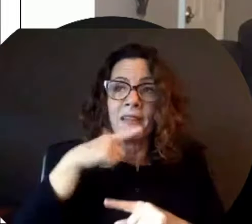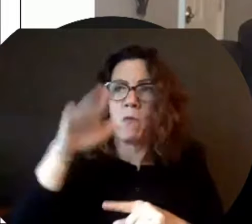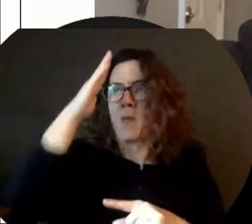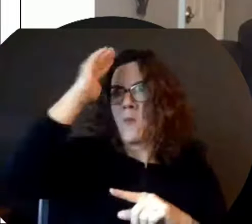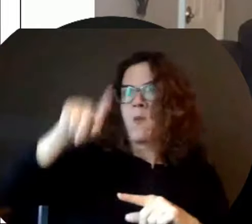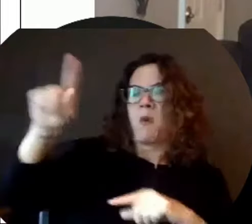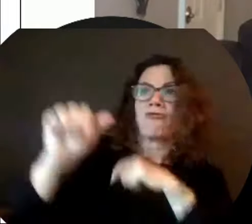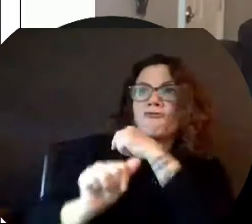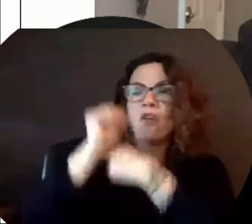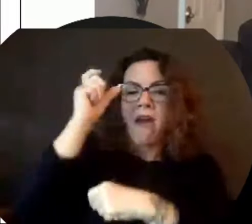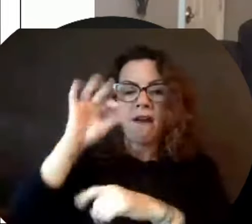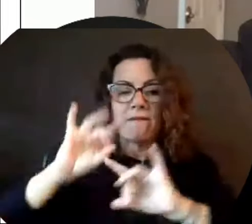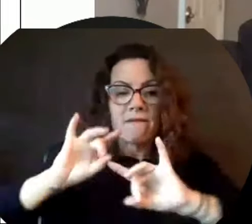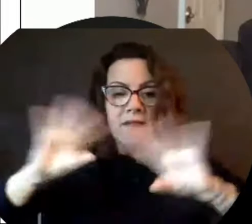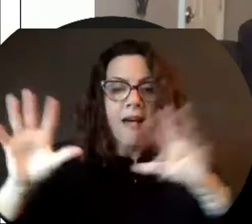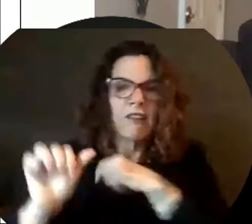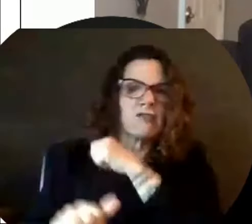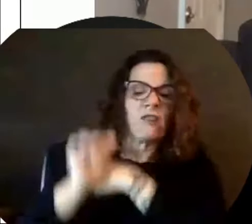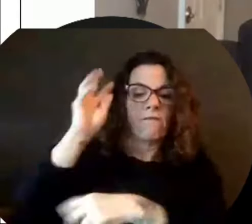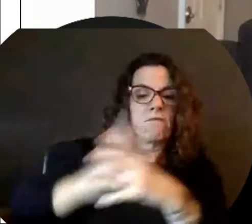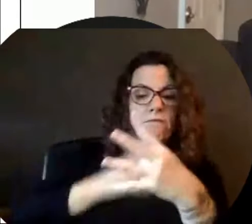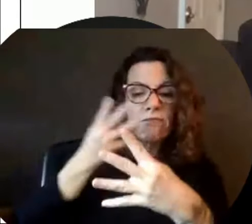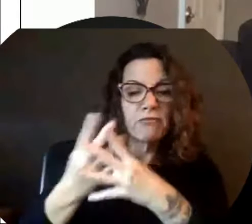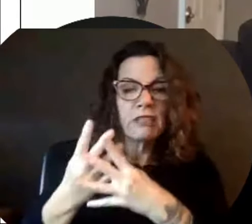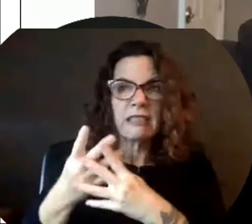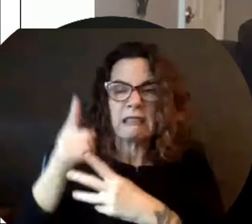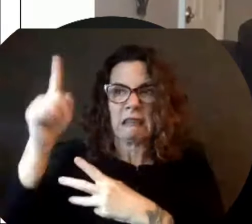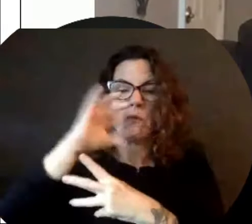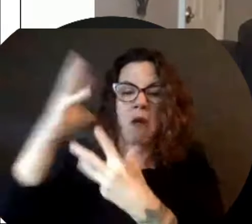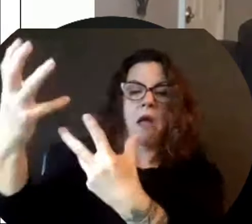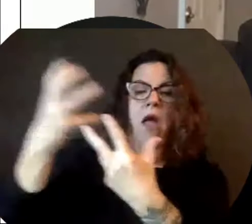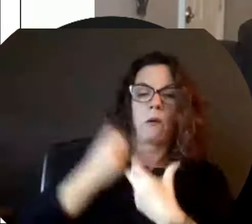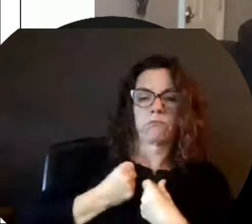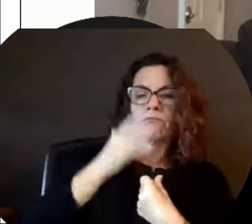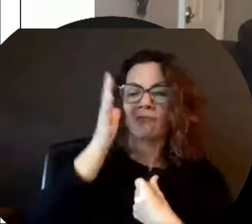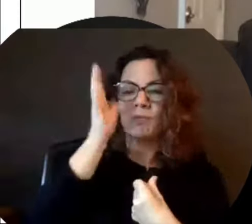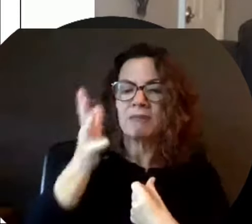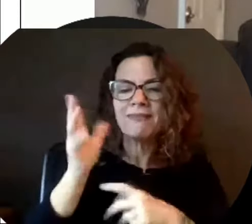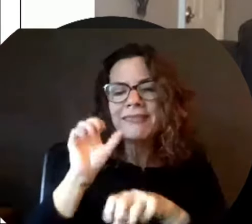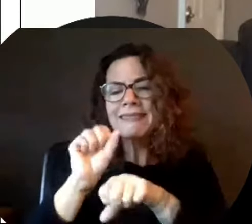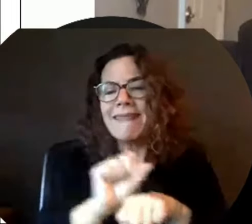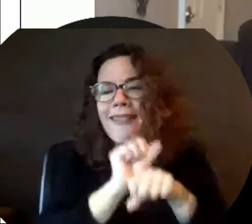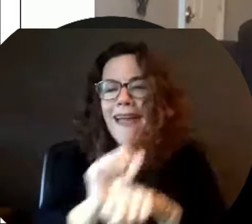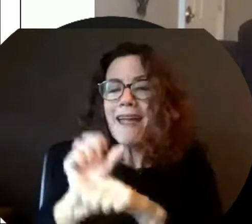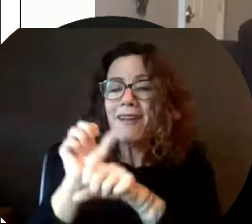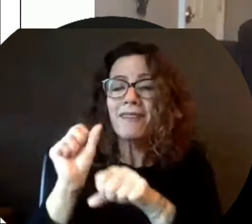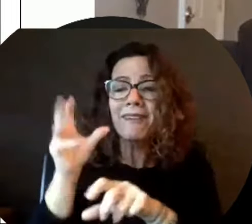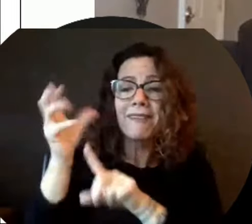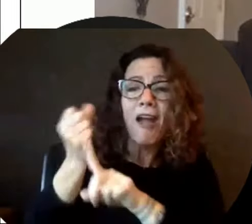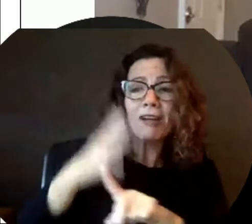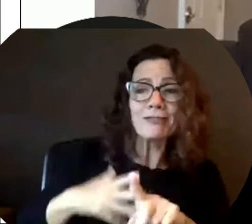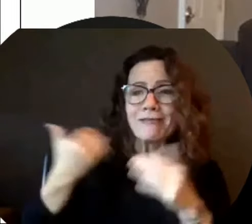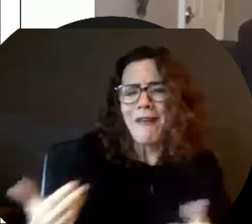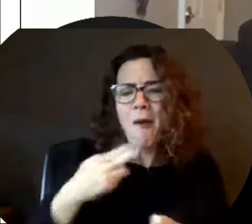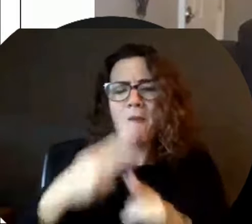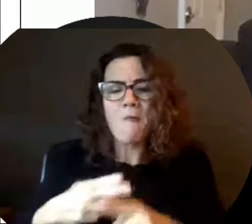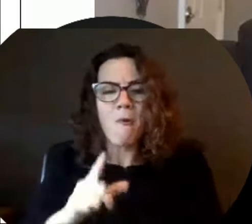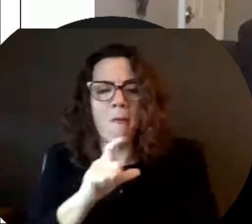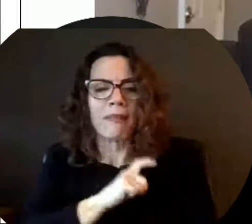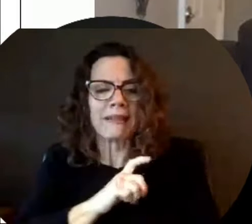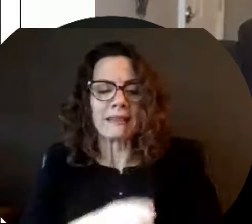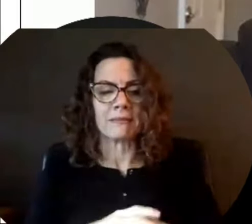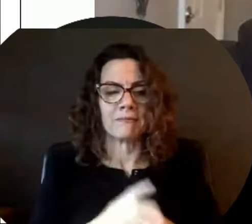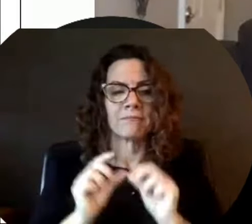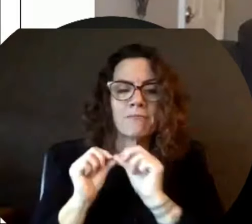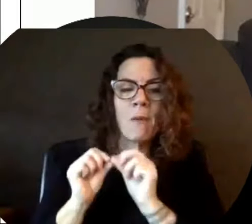the violence they're going to perpetrate against you in an attempt to take you into slavery, right? And it made me also